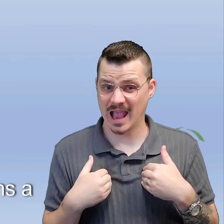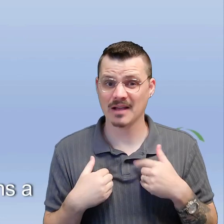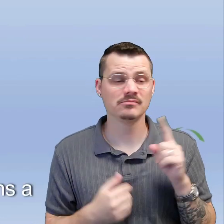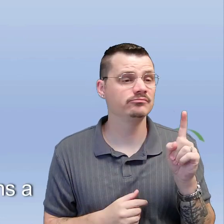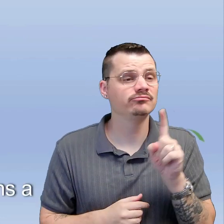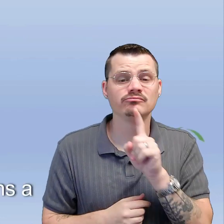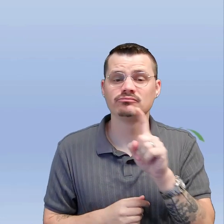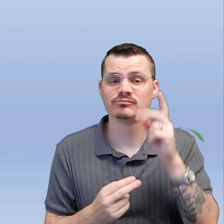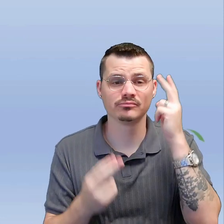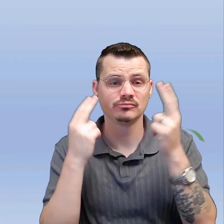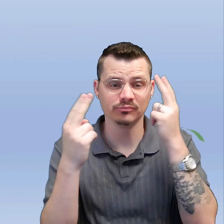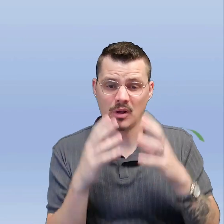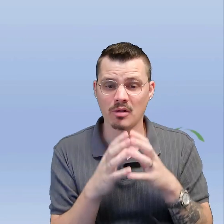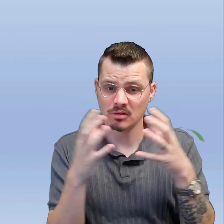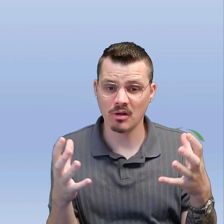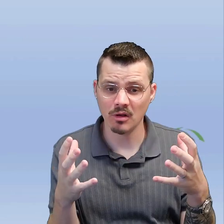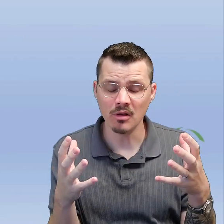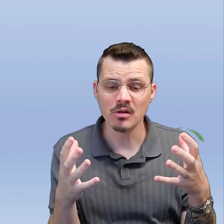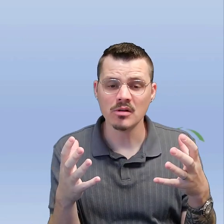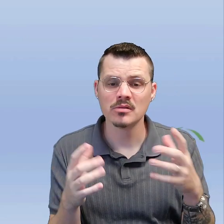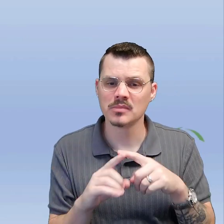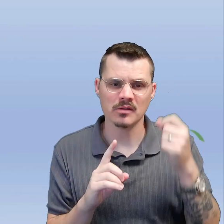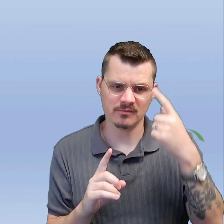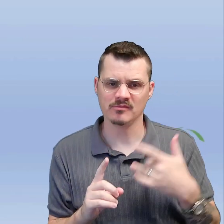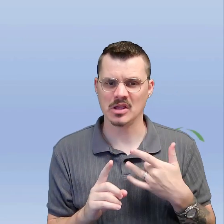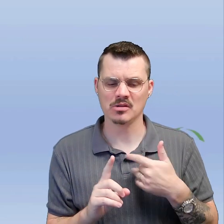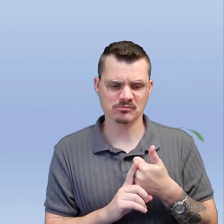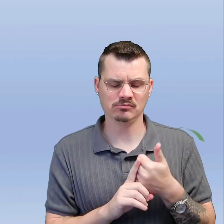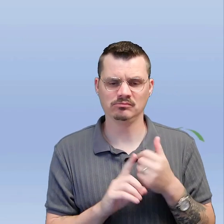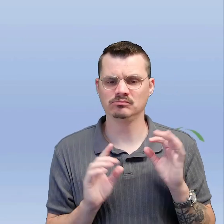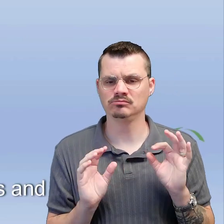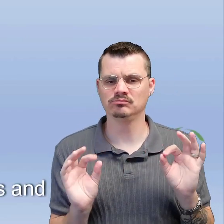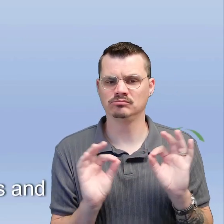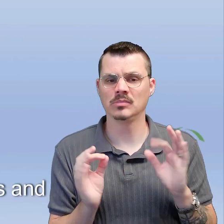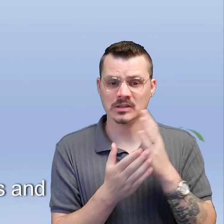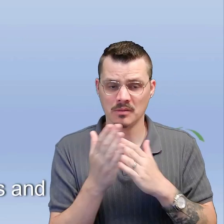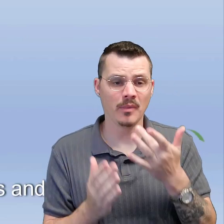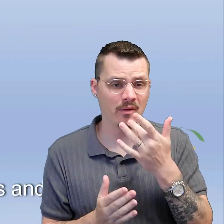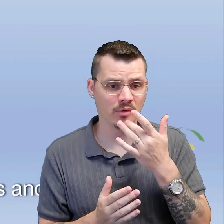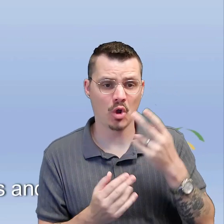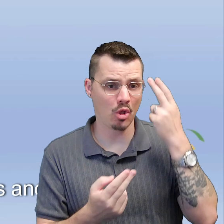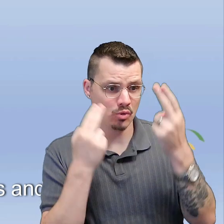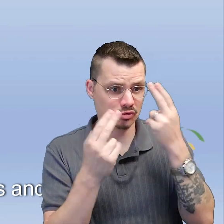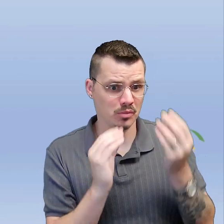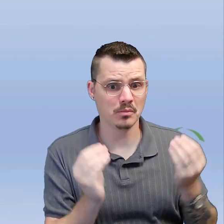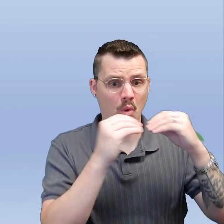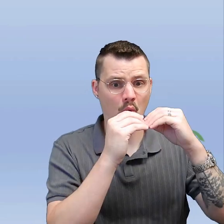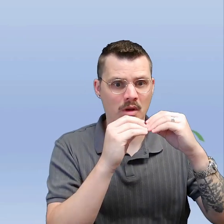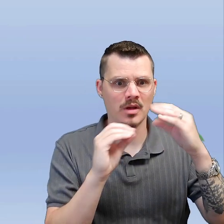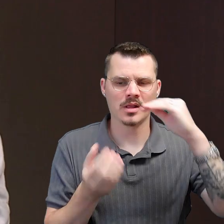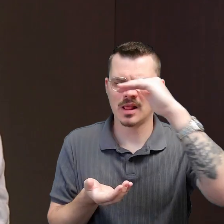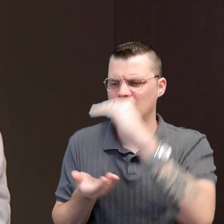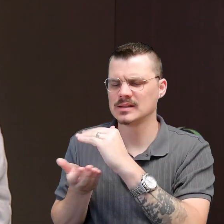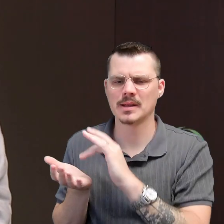with a lot of hallucinations a lot of the time, and it's not a big deal to them. They'd rather have more hallucinations and